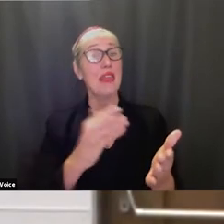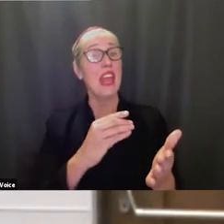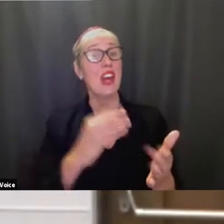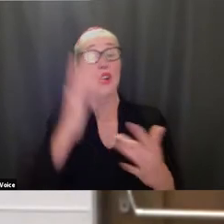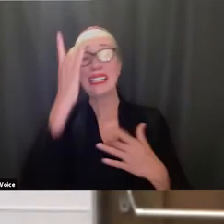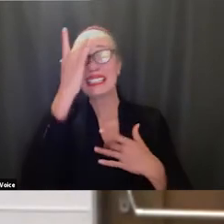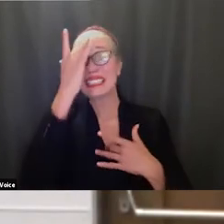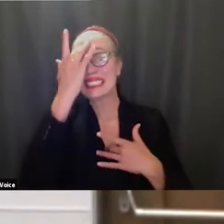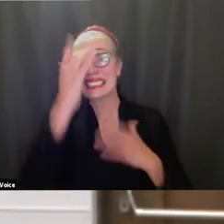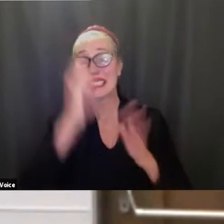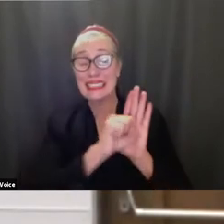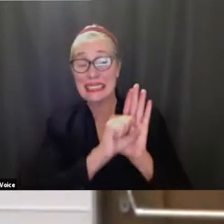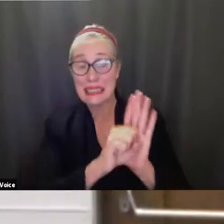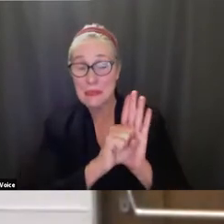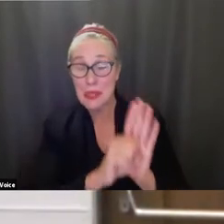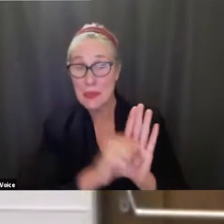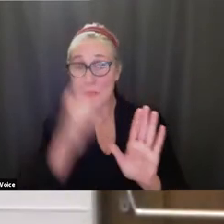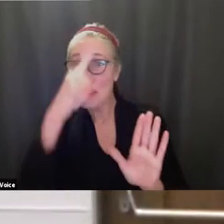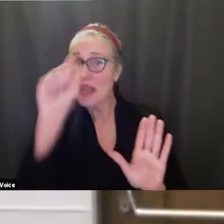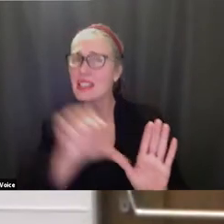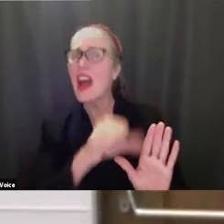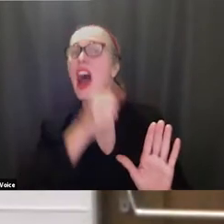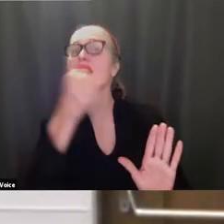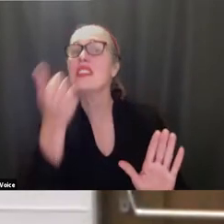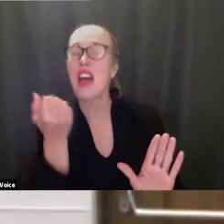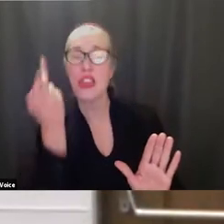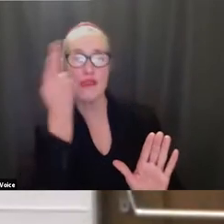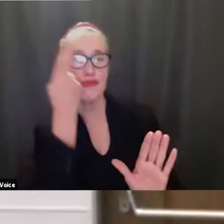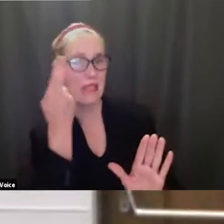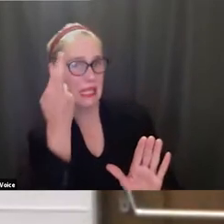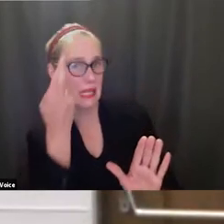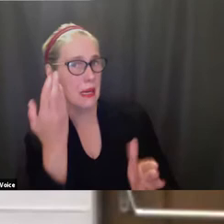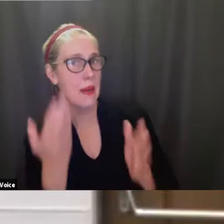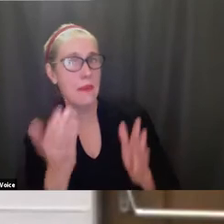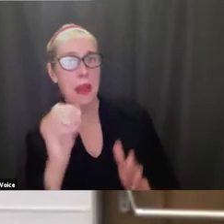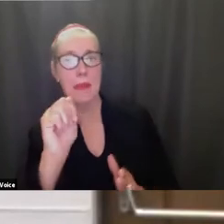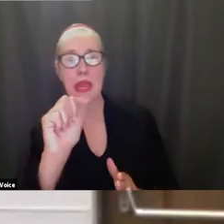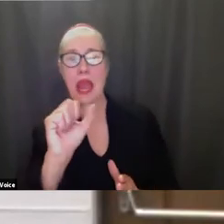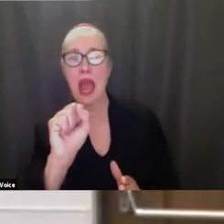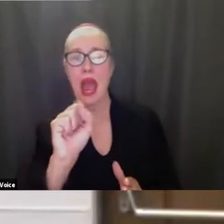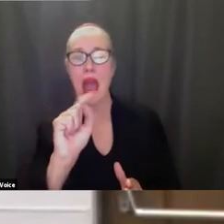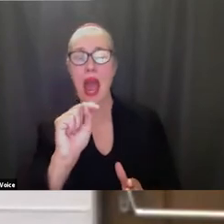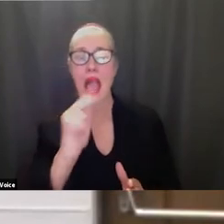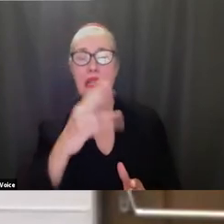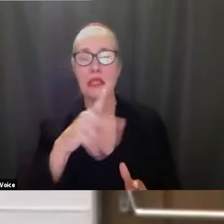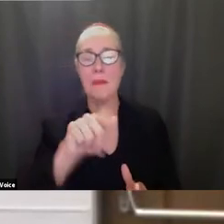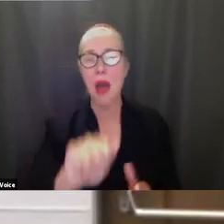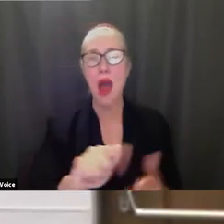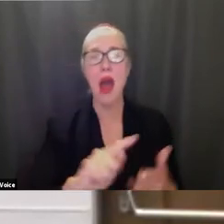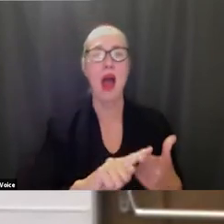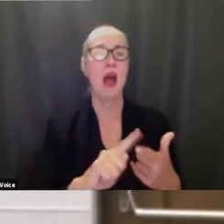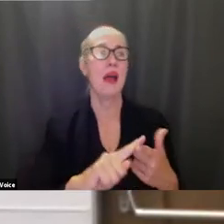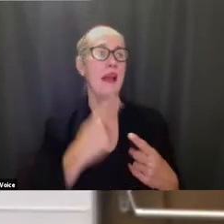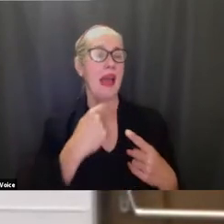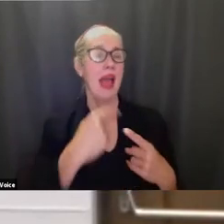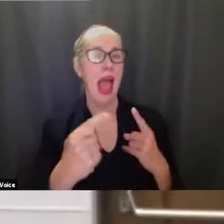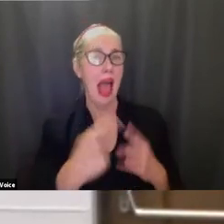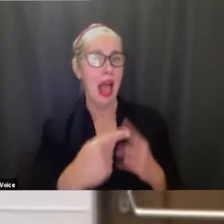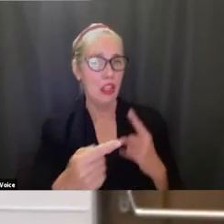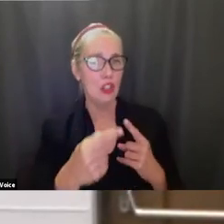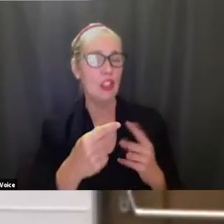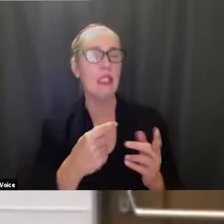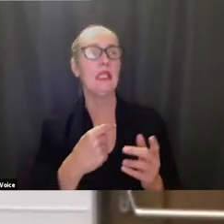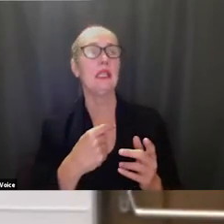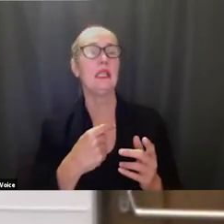condition asthma allergies etc etc strep throat whatever it is and that they may